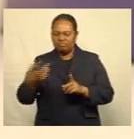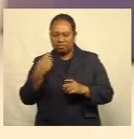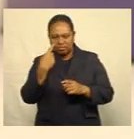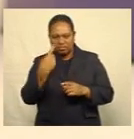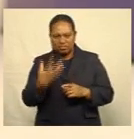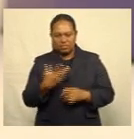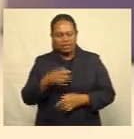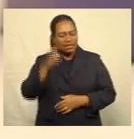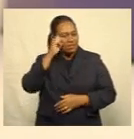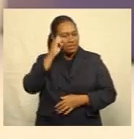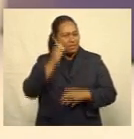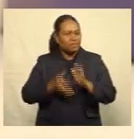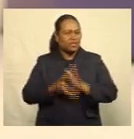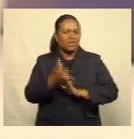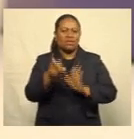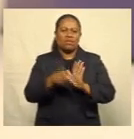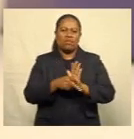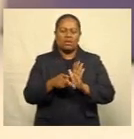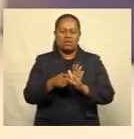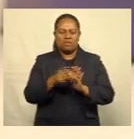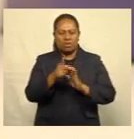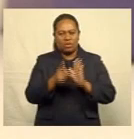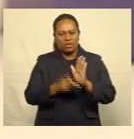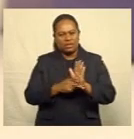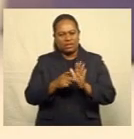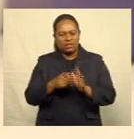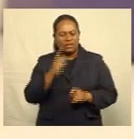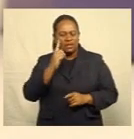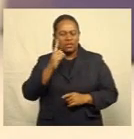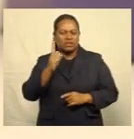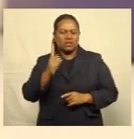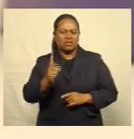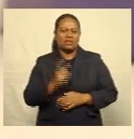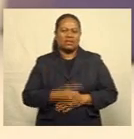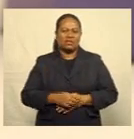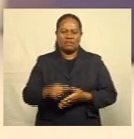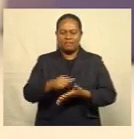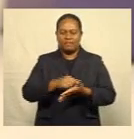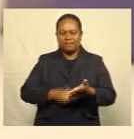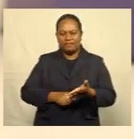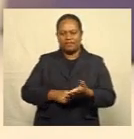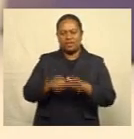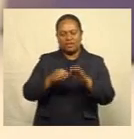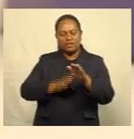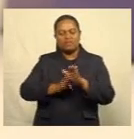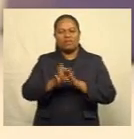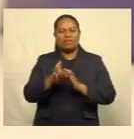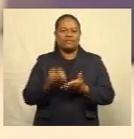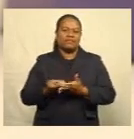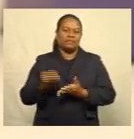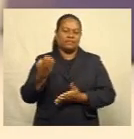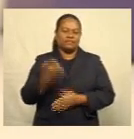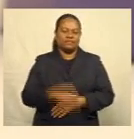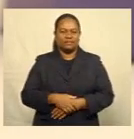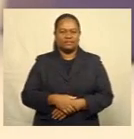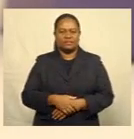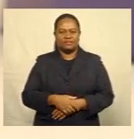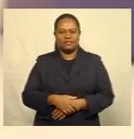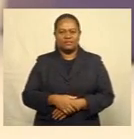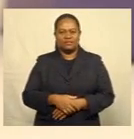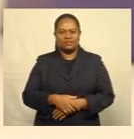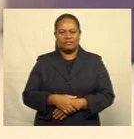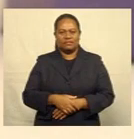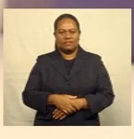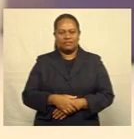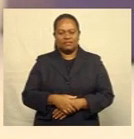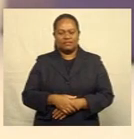expectations that policymakers will consider tapering off bond purchases due to an improving economic outlook. Closer to